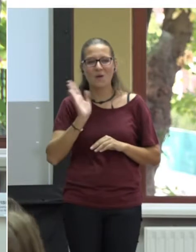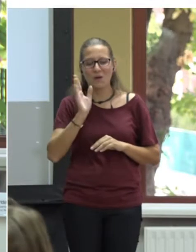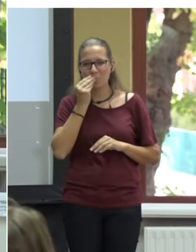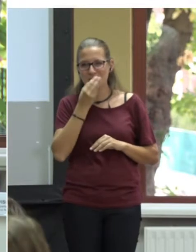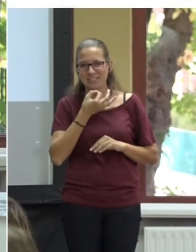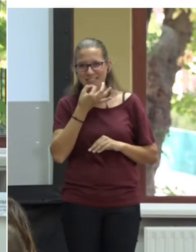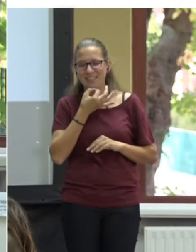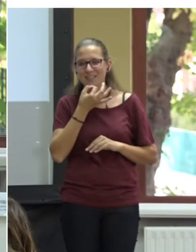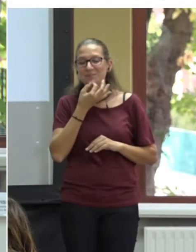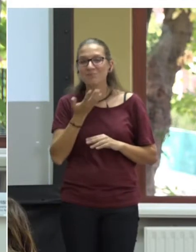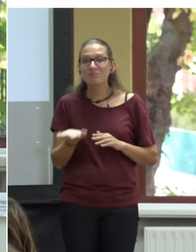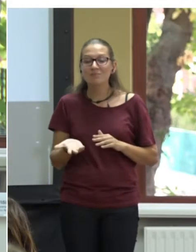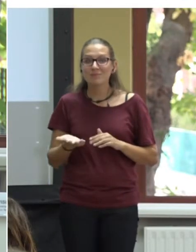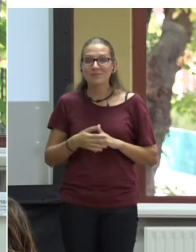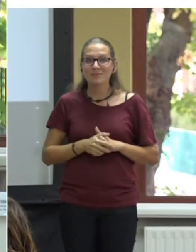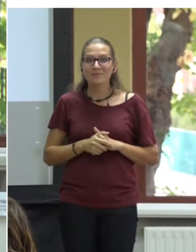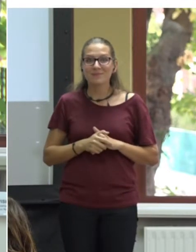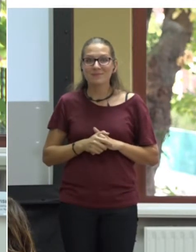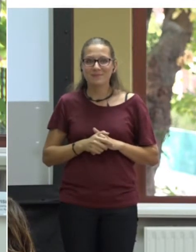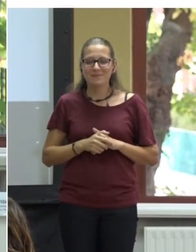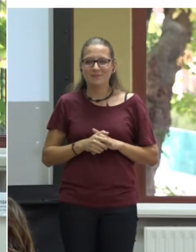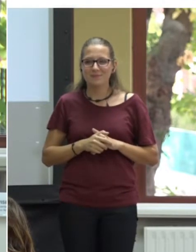Hello, good afternoon. Well,